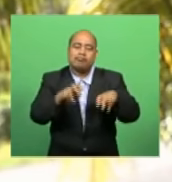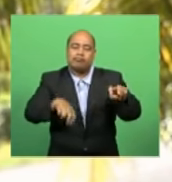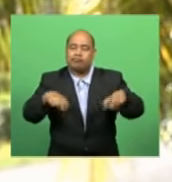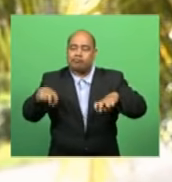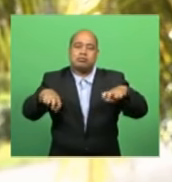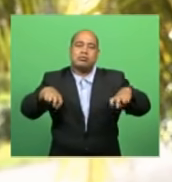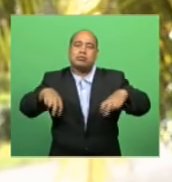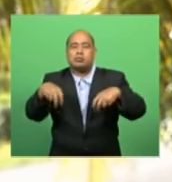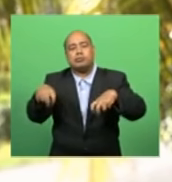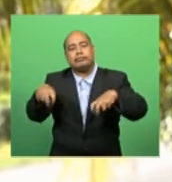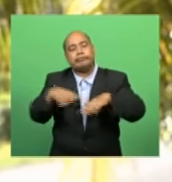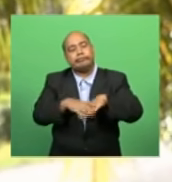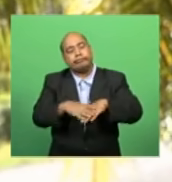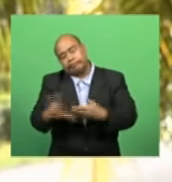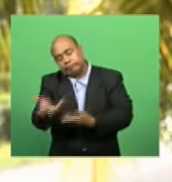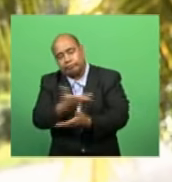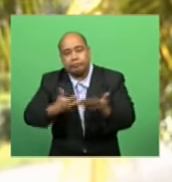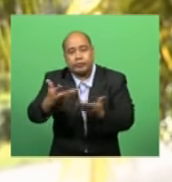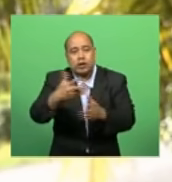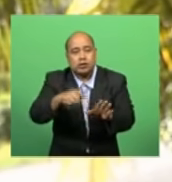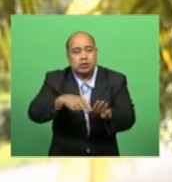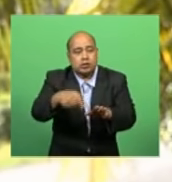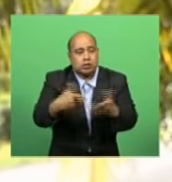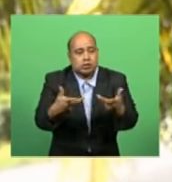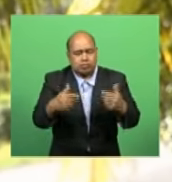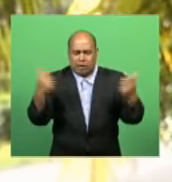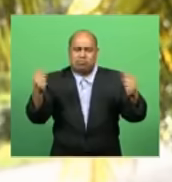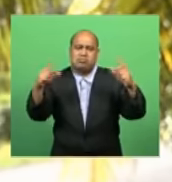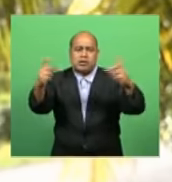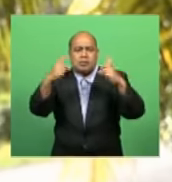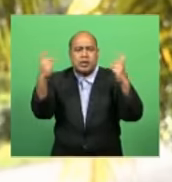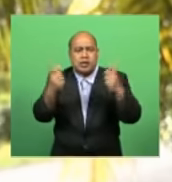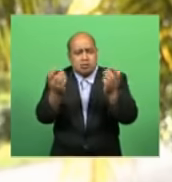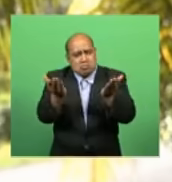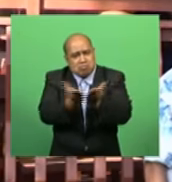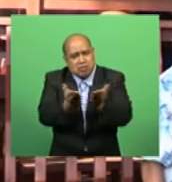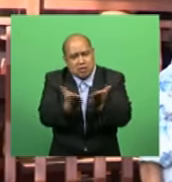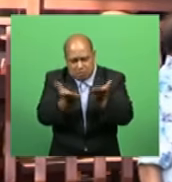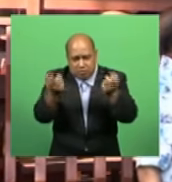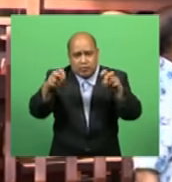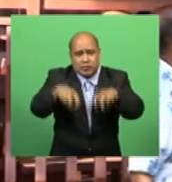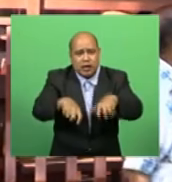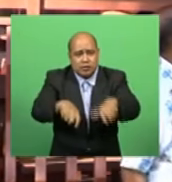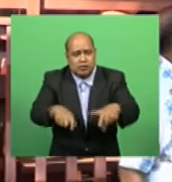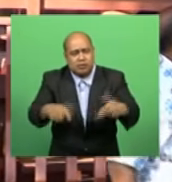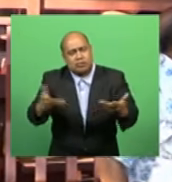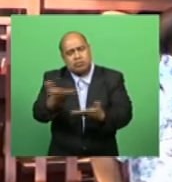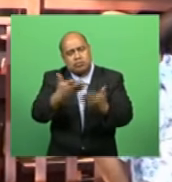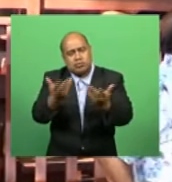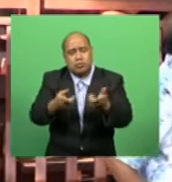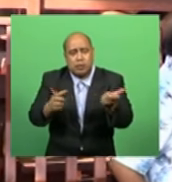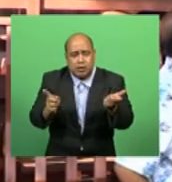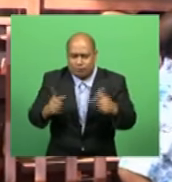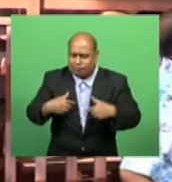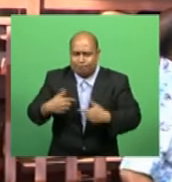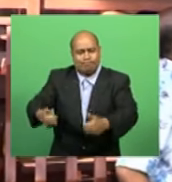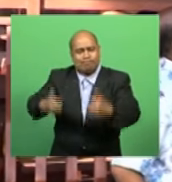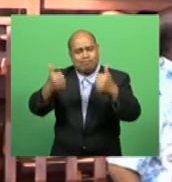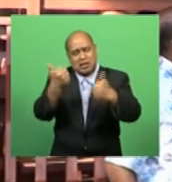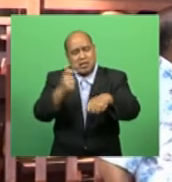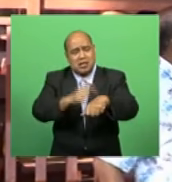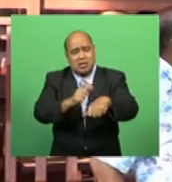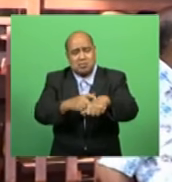we were staying together, pray together, and we eat together, and it was a good time. For others, the lockdown period was a chance to